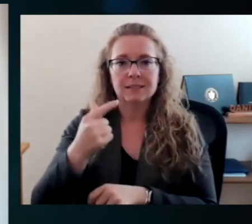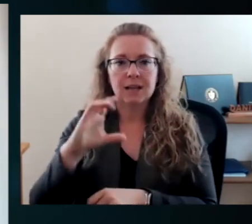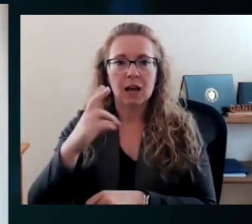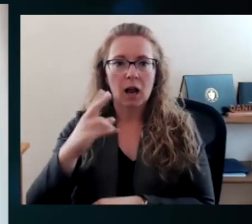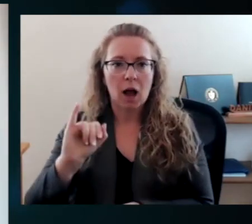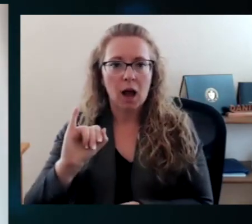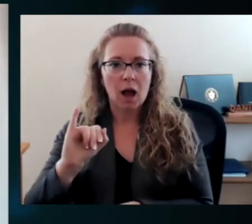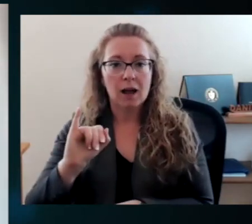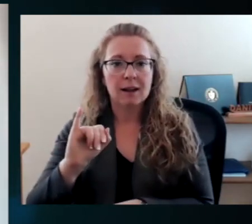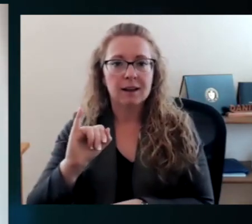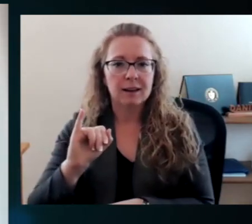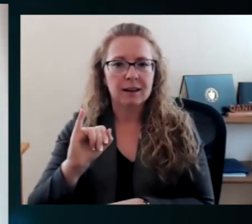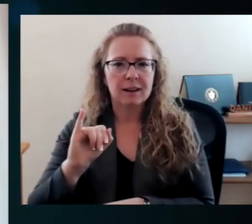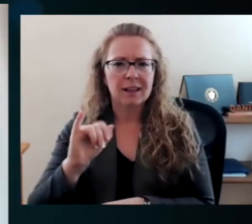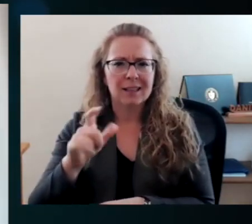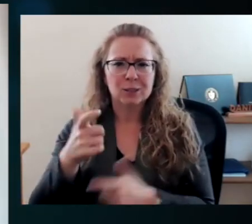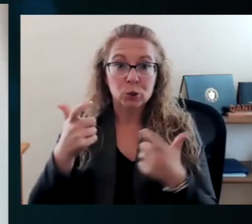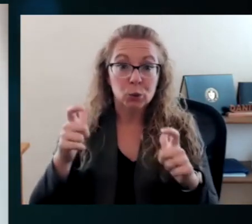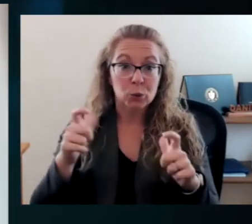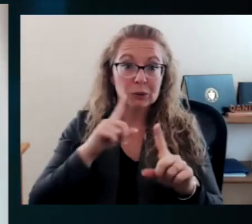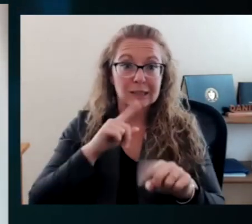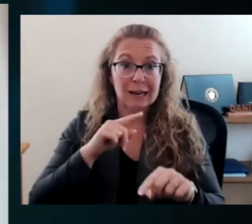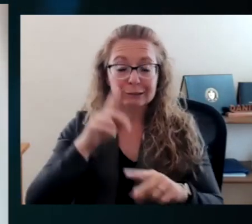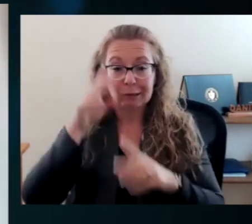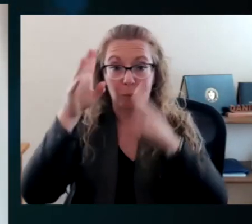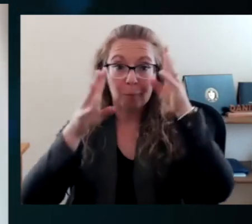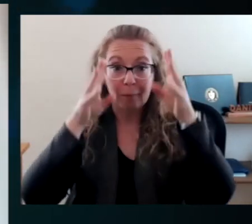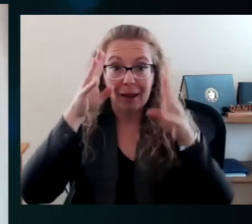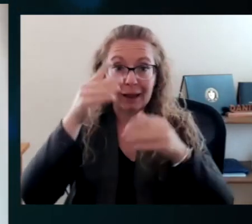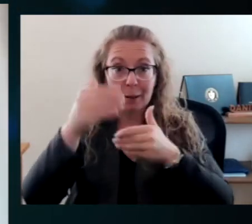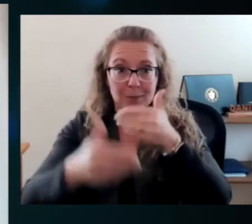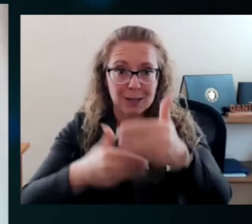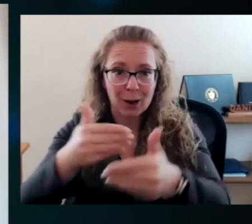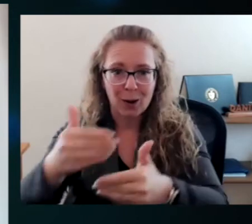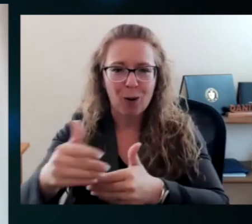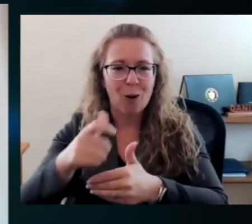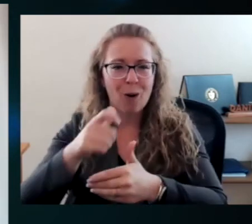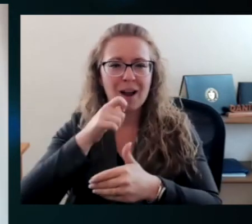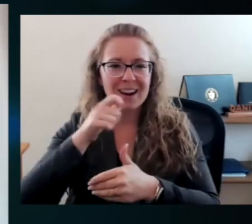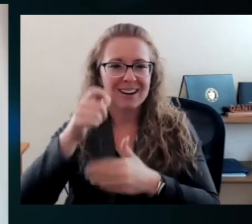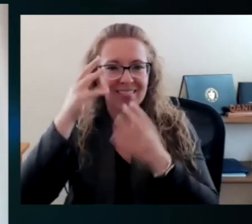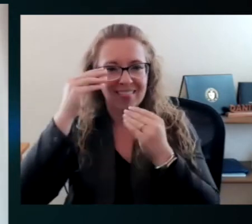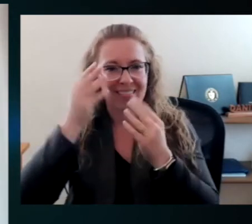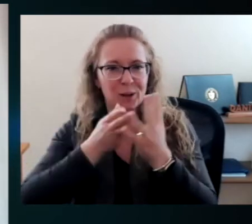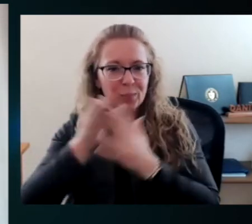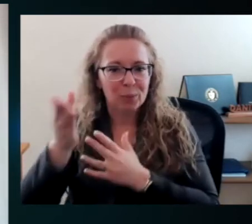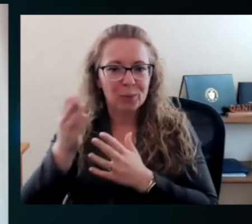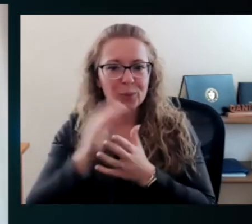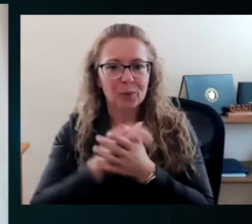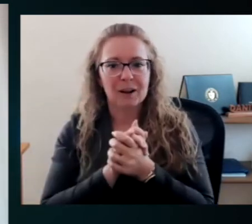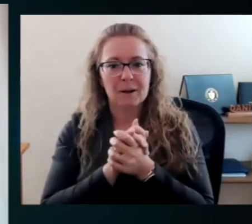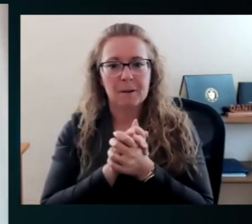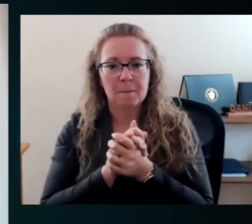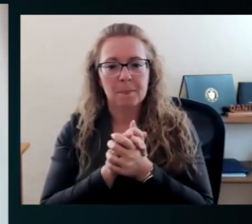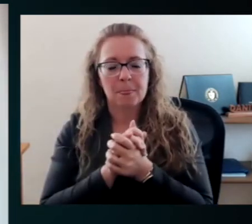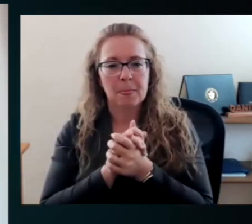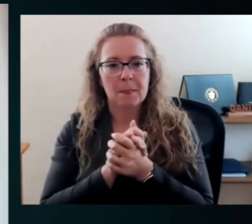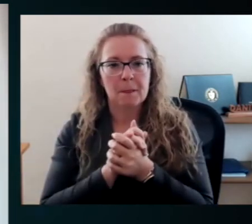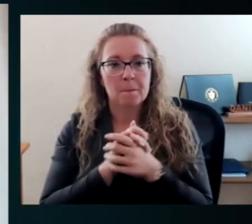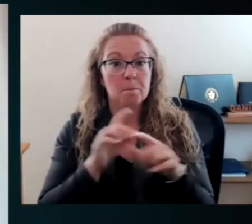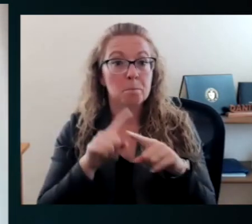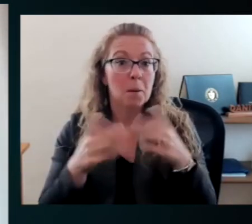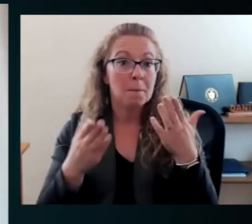and I'm just kind of making it up as I go. I hadn't really thought it through, but maybe this is something that in the blog post that we